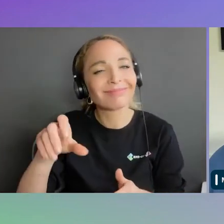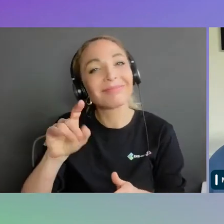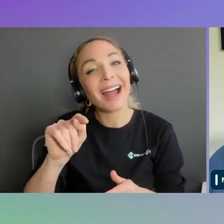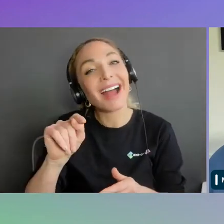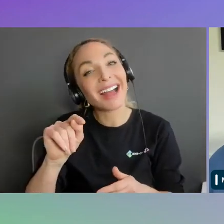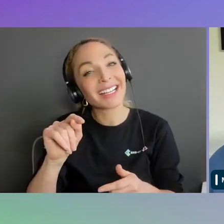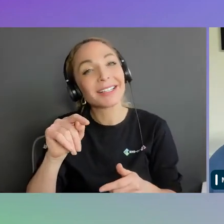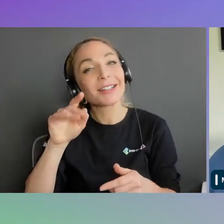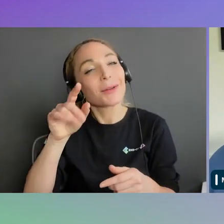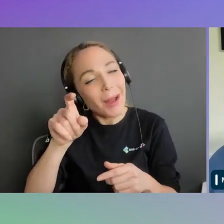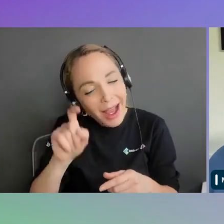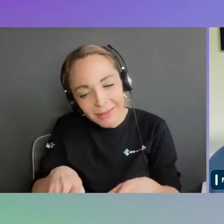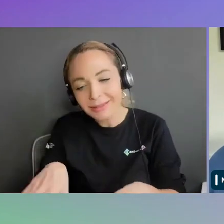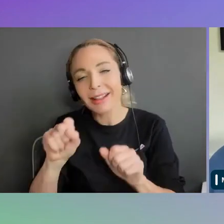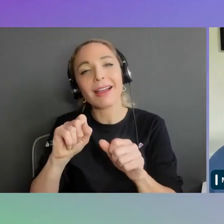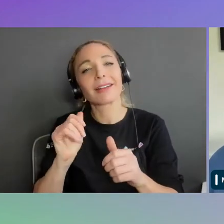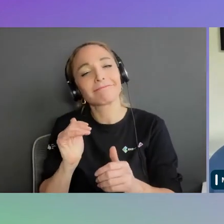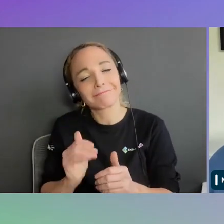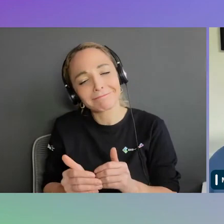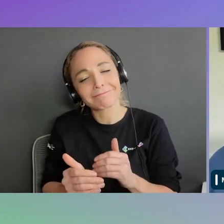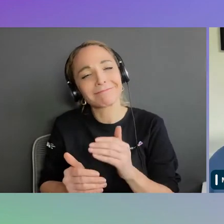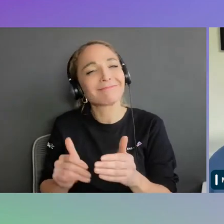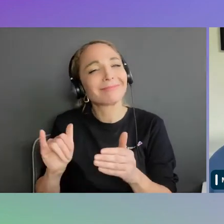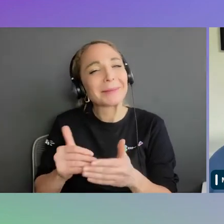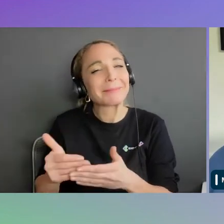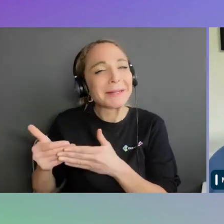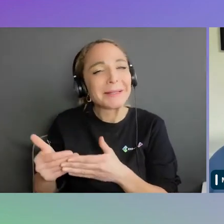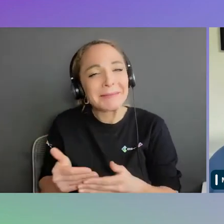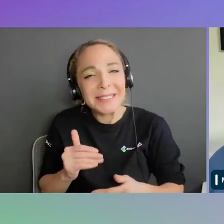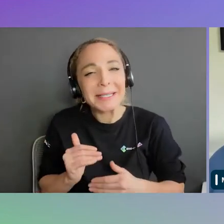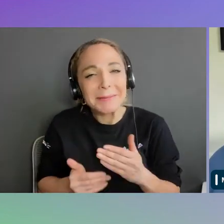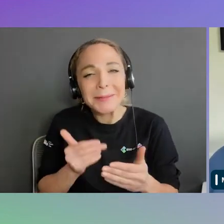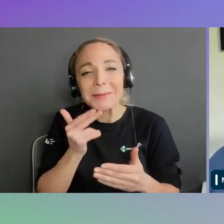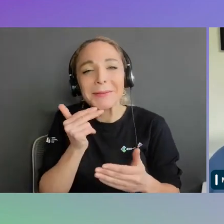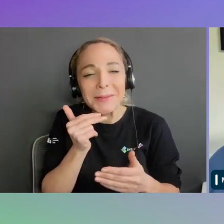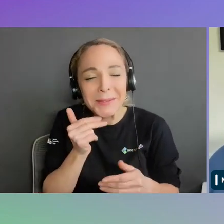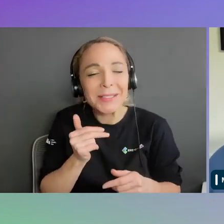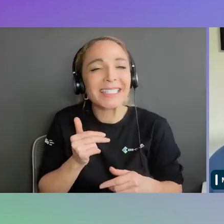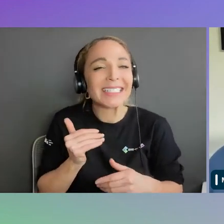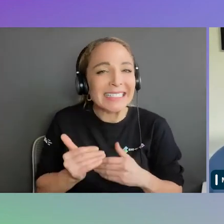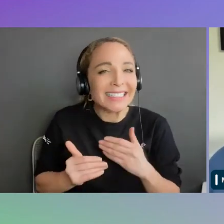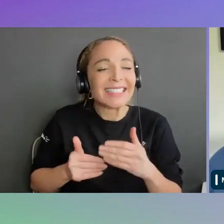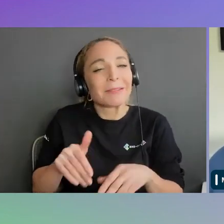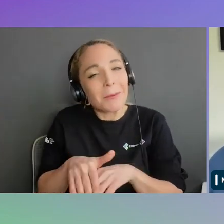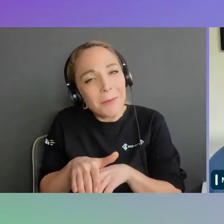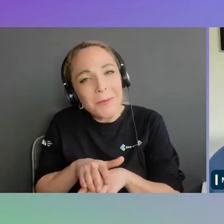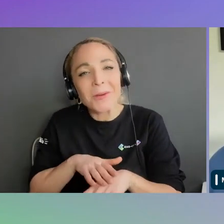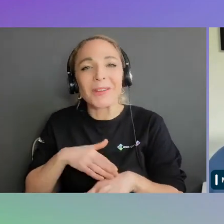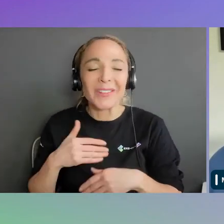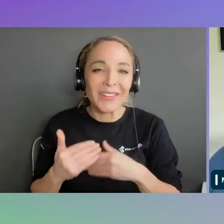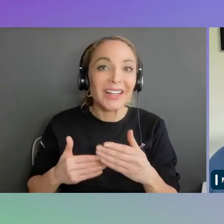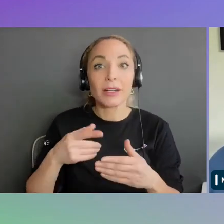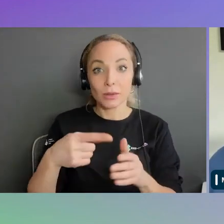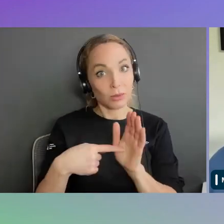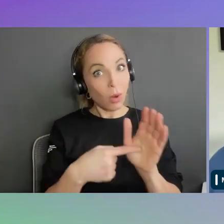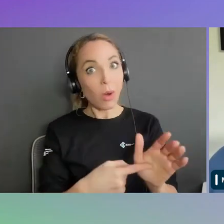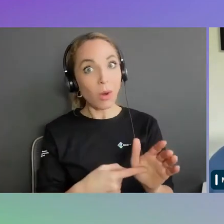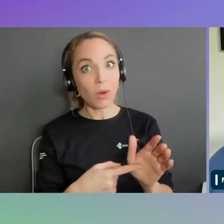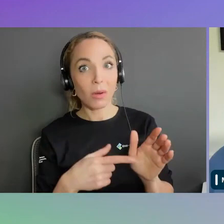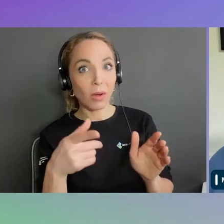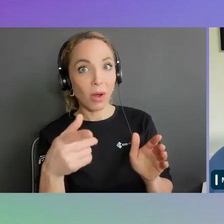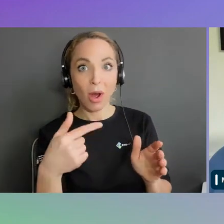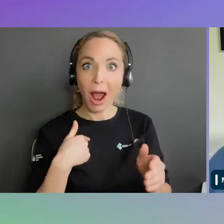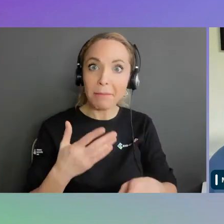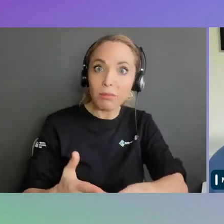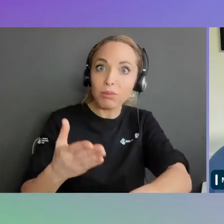babe steps. You go small, and when you show somebody, hey, I improved the contrast,